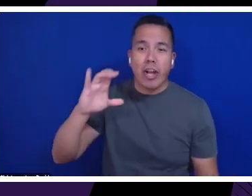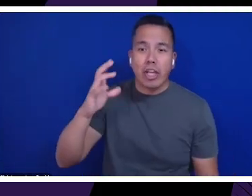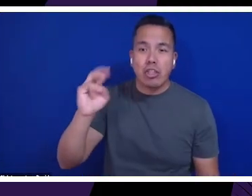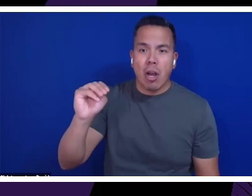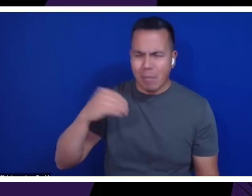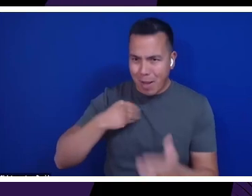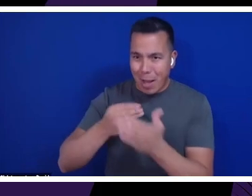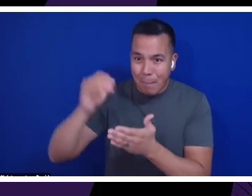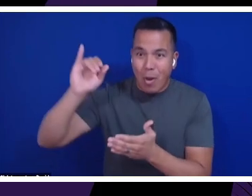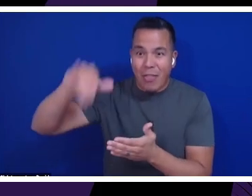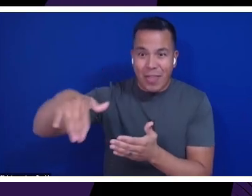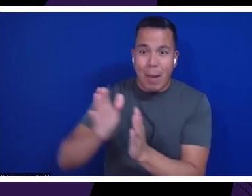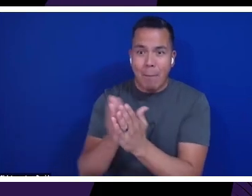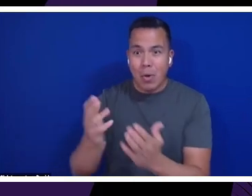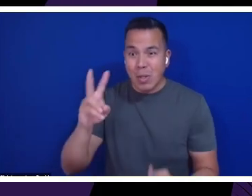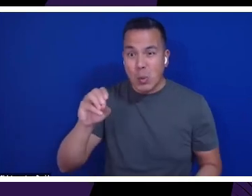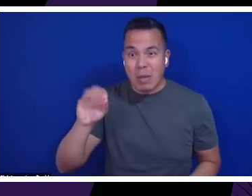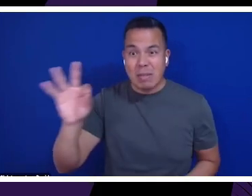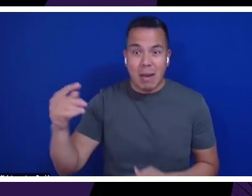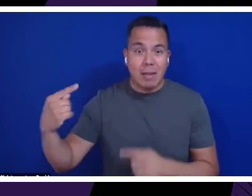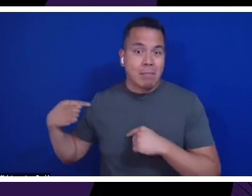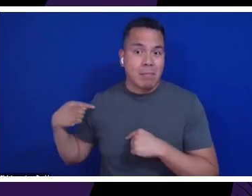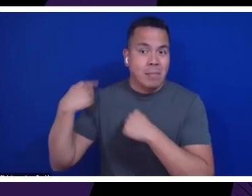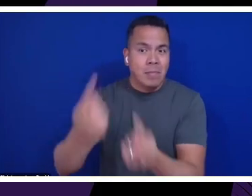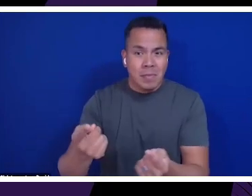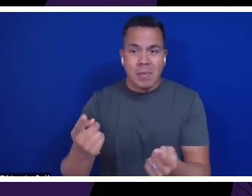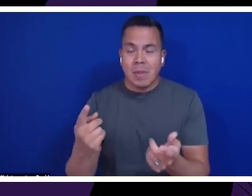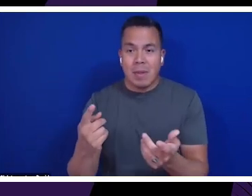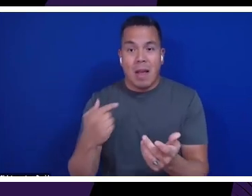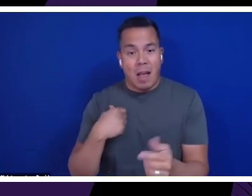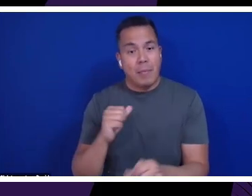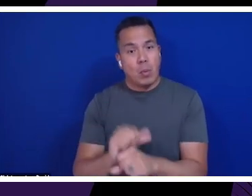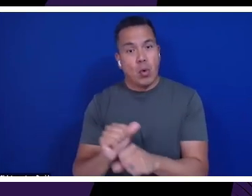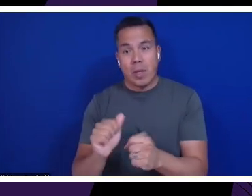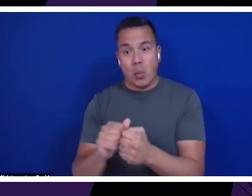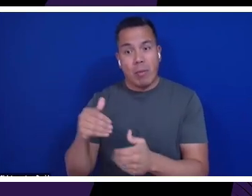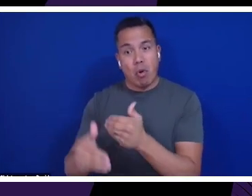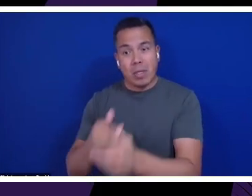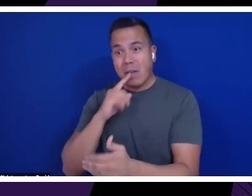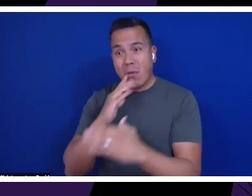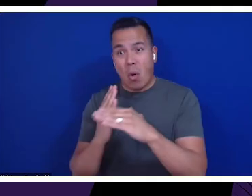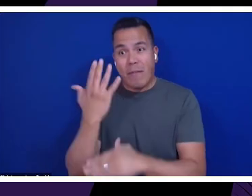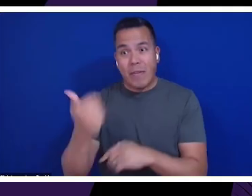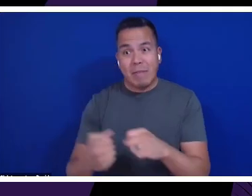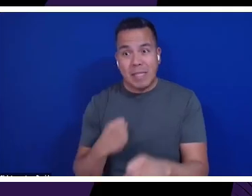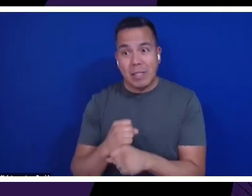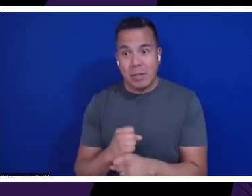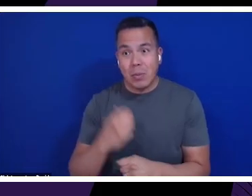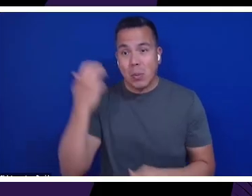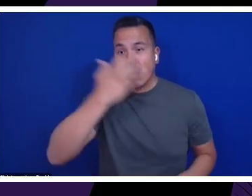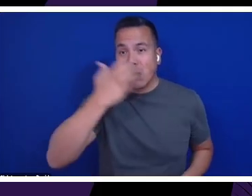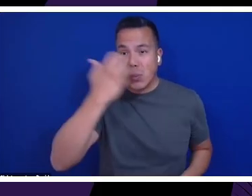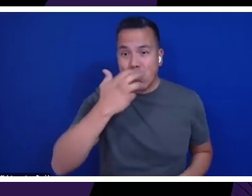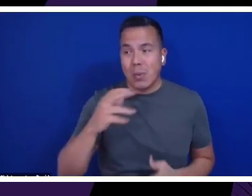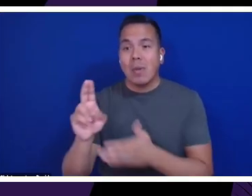in 2009. So that means I've been working with processing for over 15 years. At